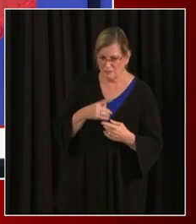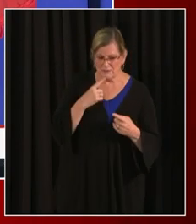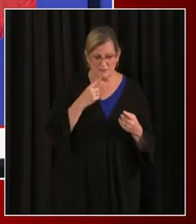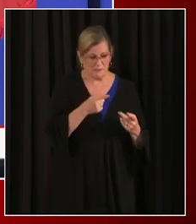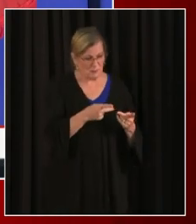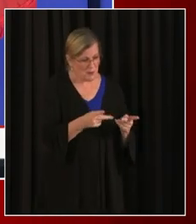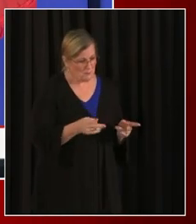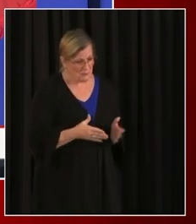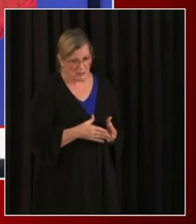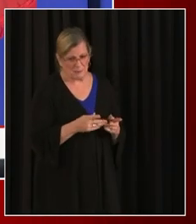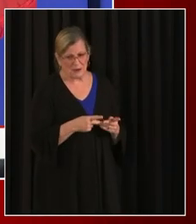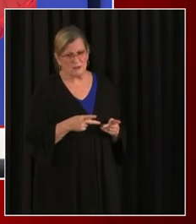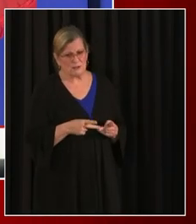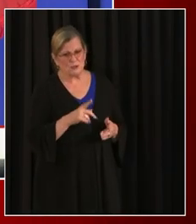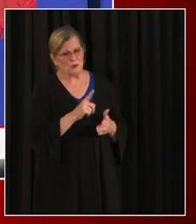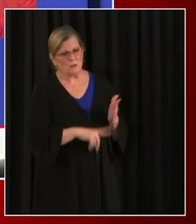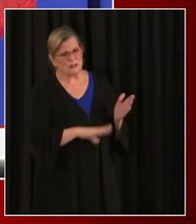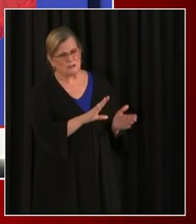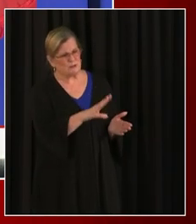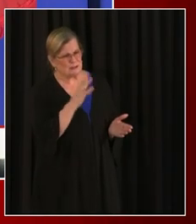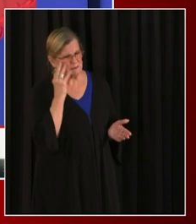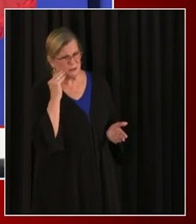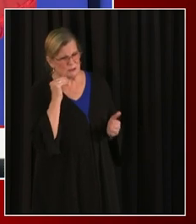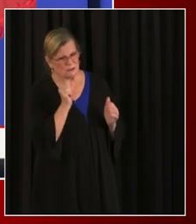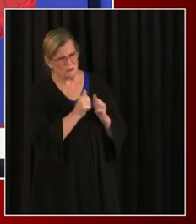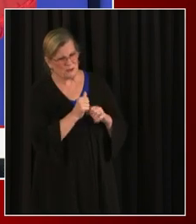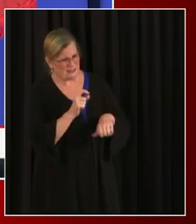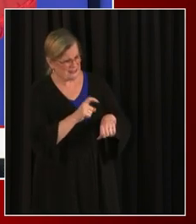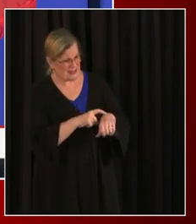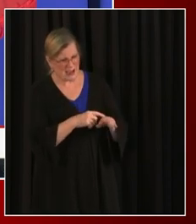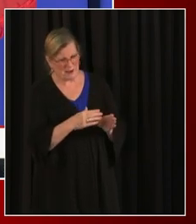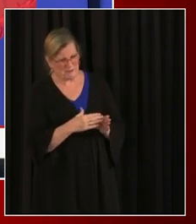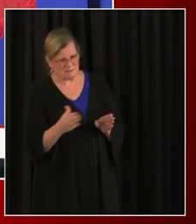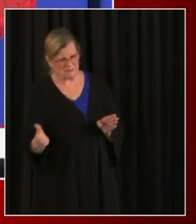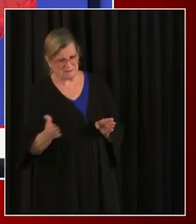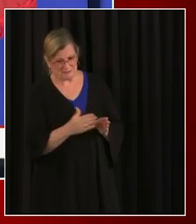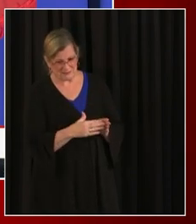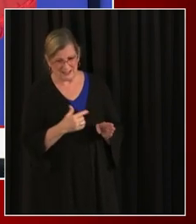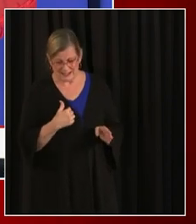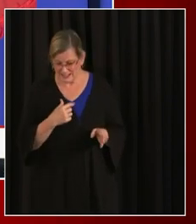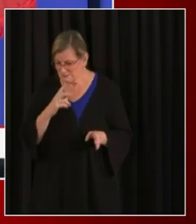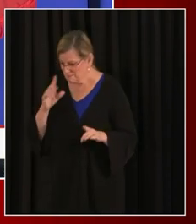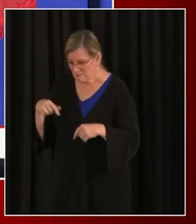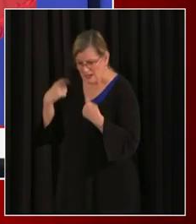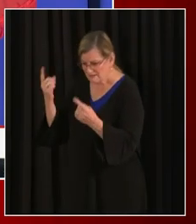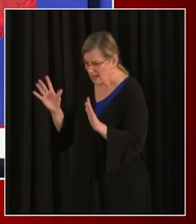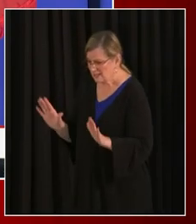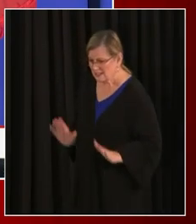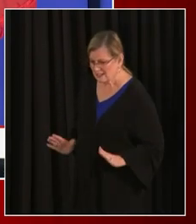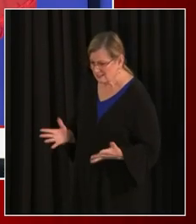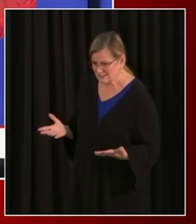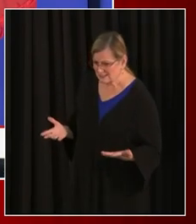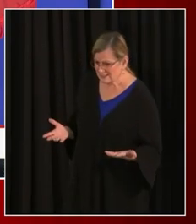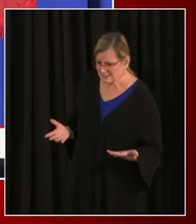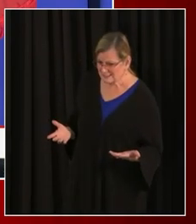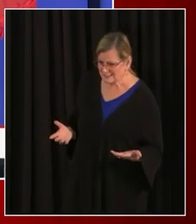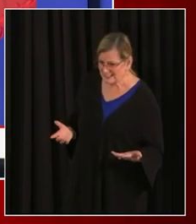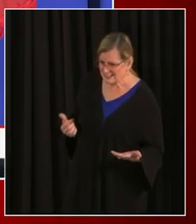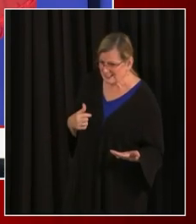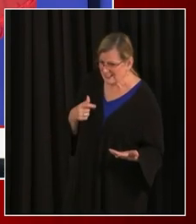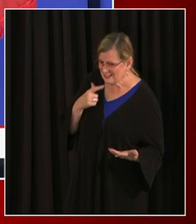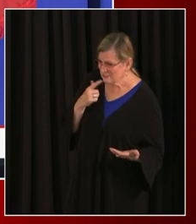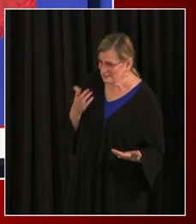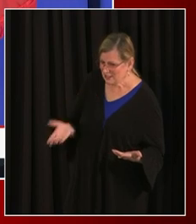site. And what has your experience been with turnaround time? It's been excellent. I was